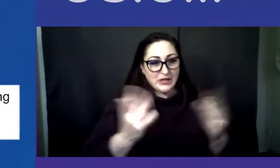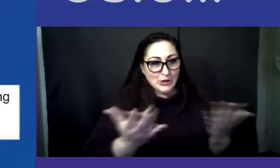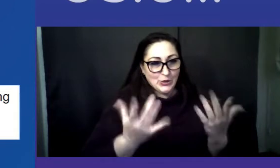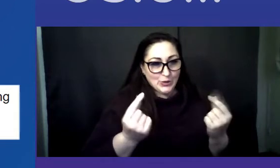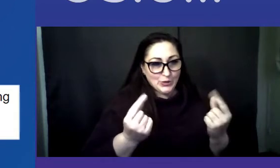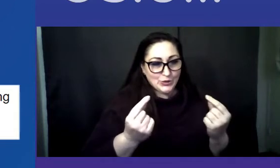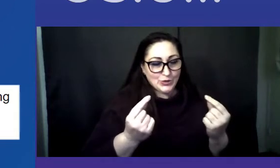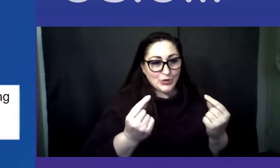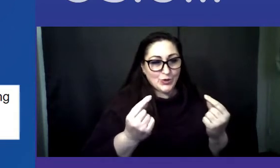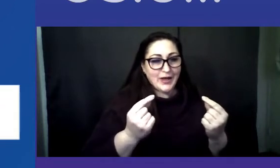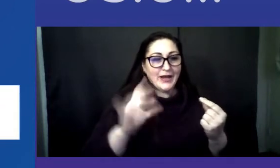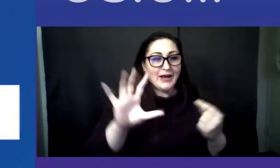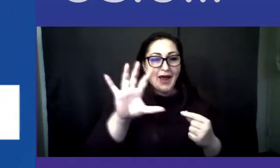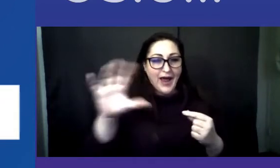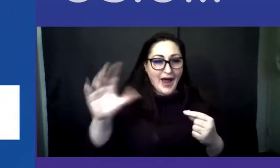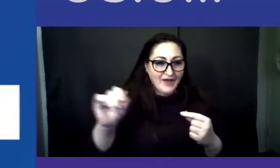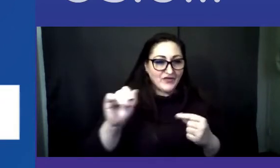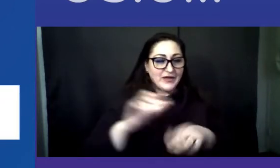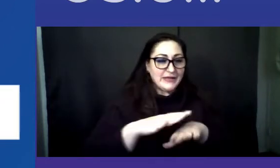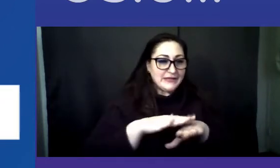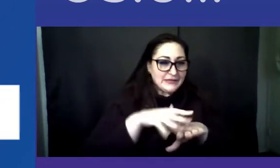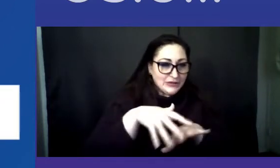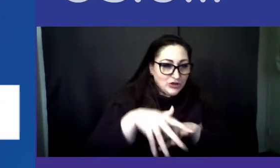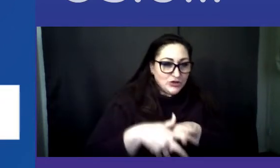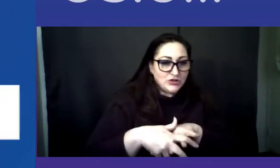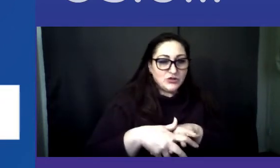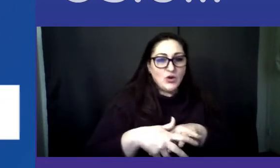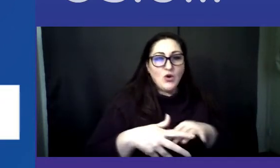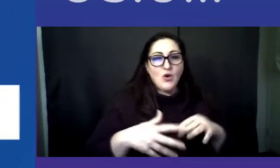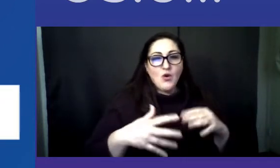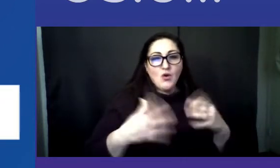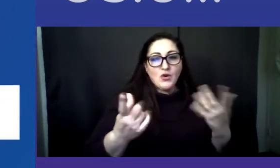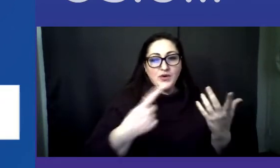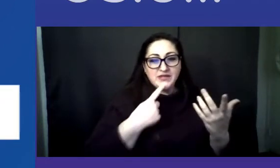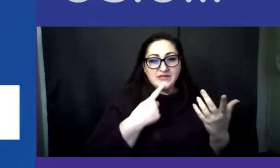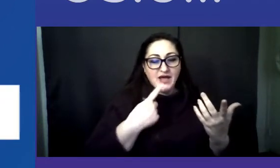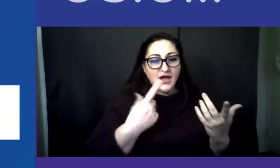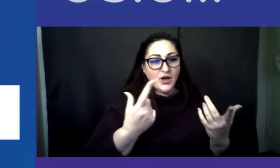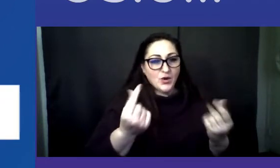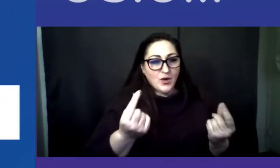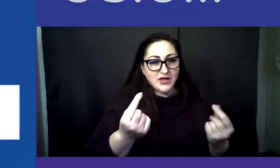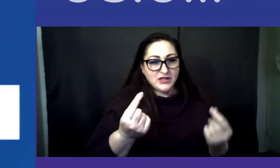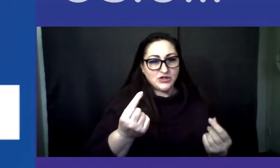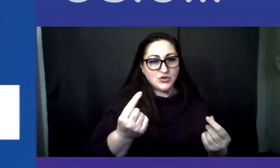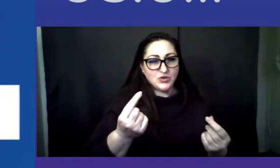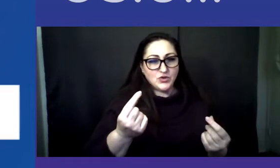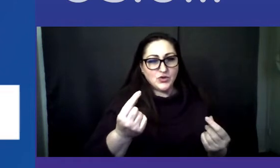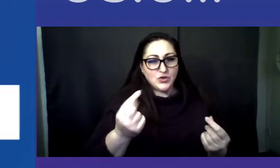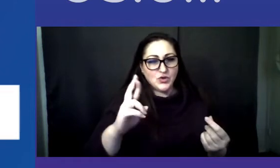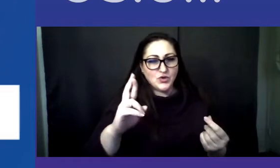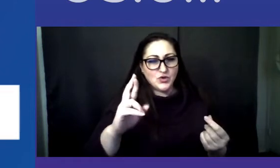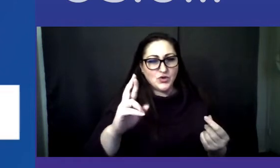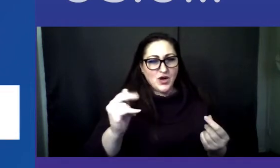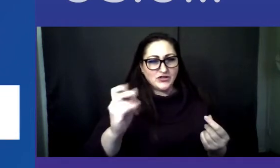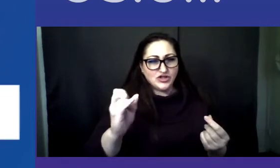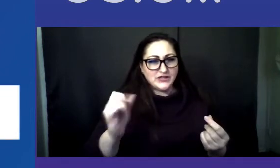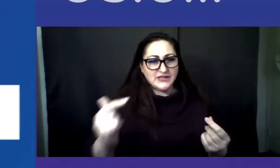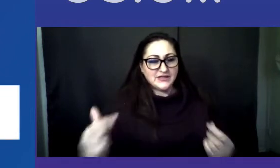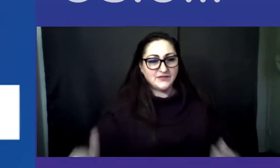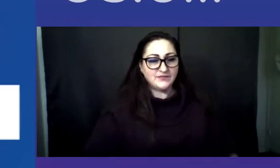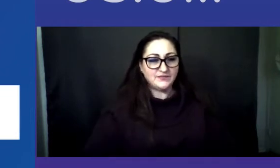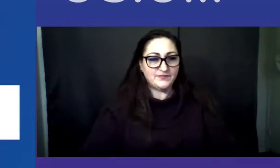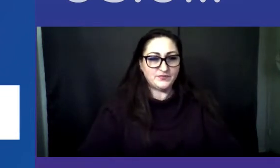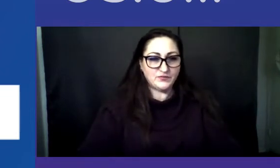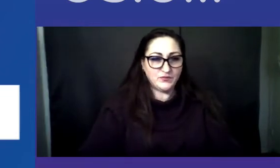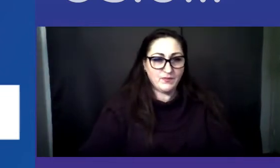Indigenous context, we would say like, what is your ashe? And so if you can kind of follow me through the threads of how I'm thinking about